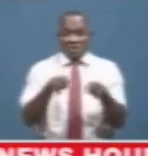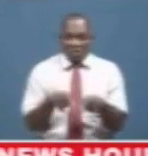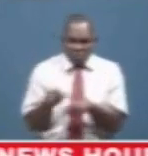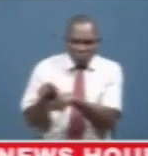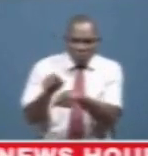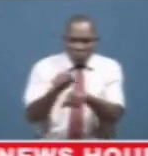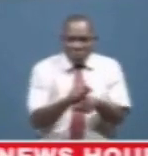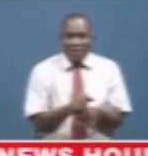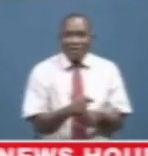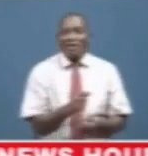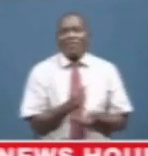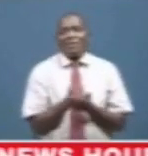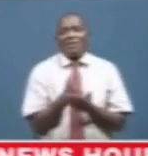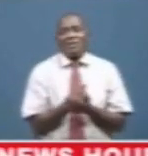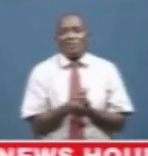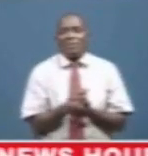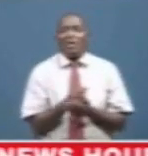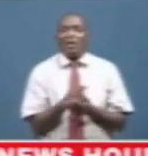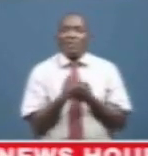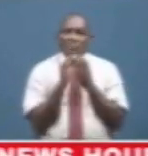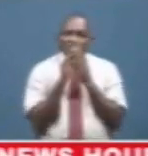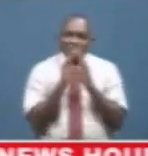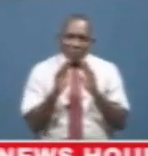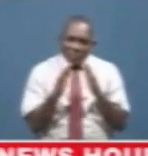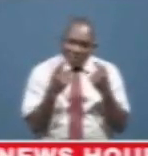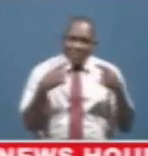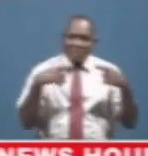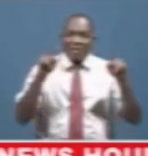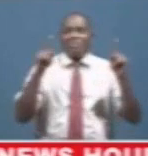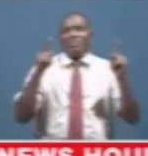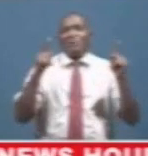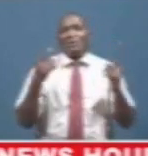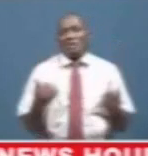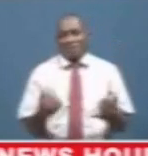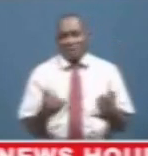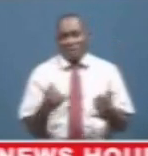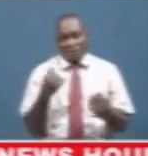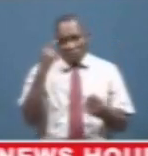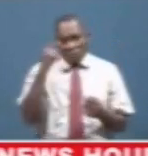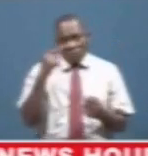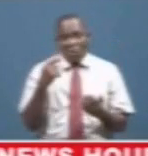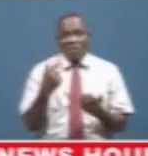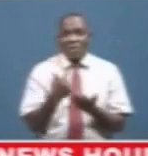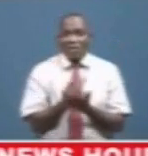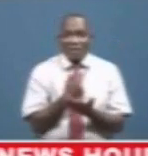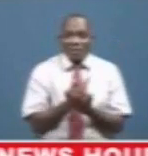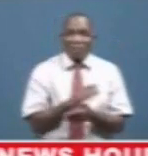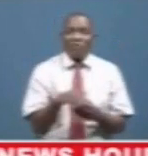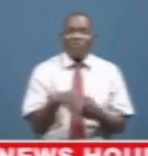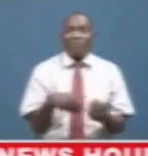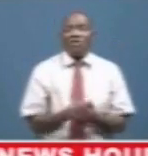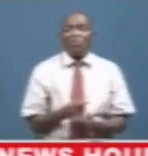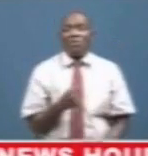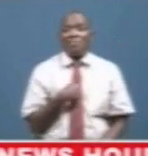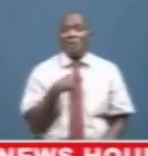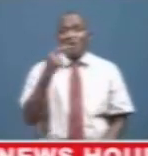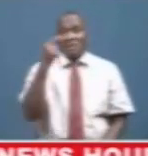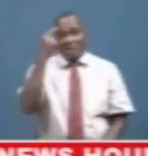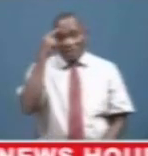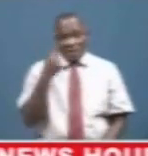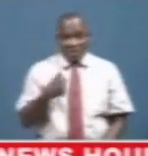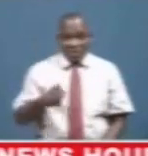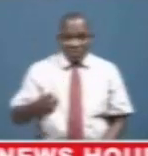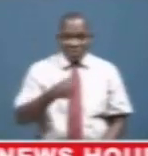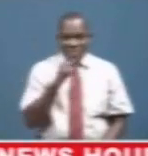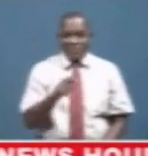big ye. Ned Yasunji, any peri peri ye, ebe brain mining for sober brain miner. Mammy Giddy says here near him for